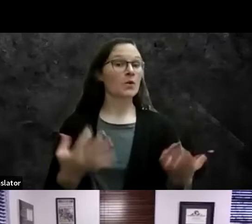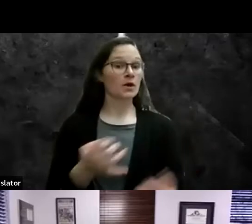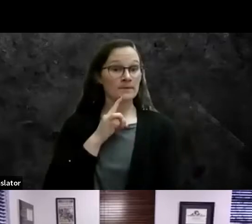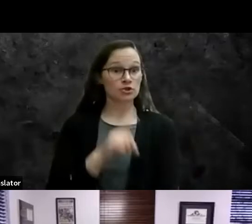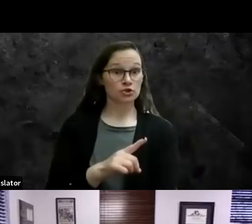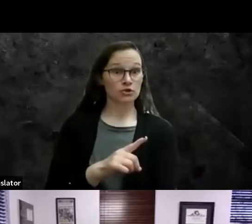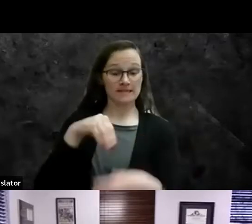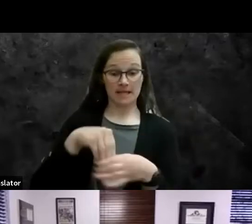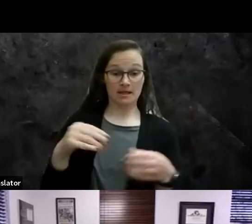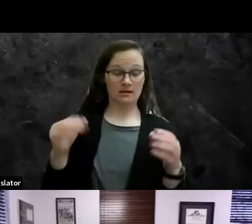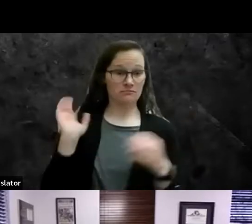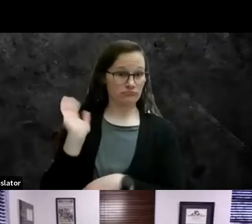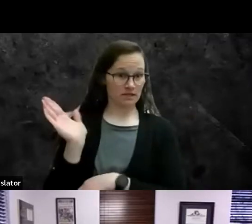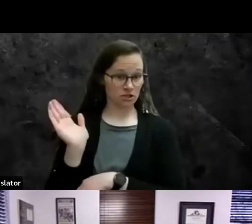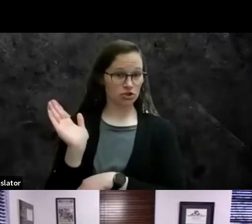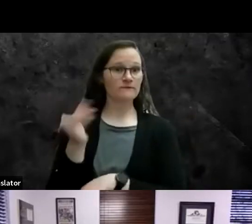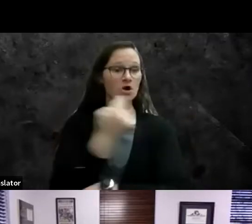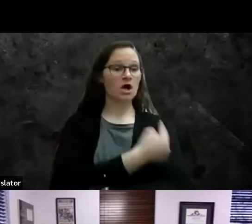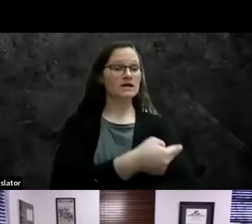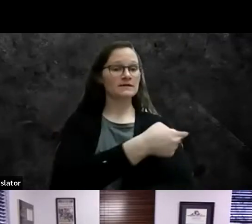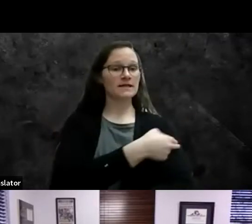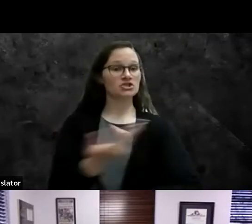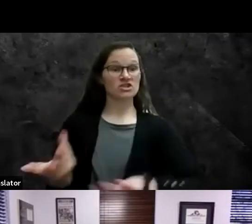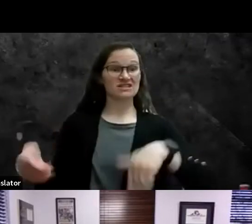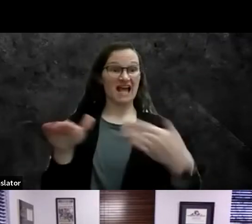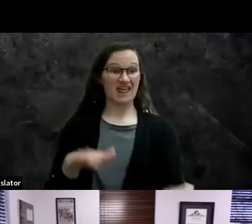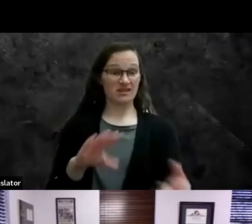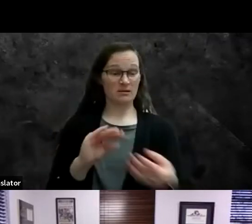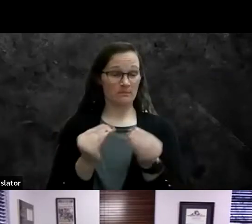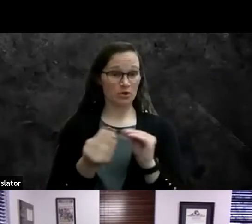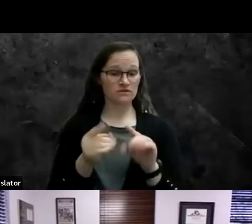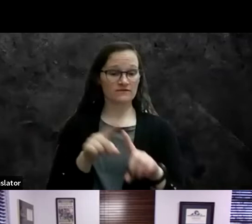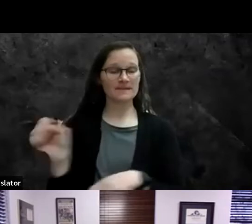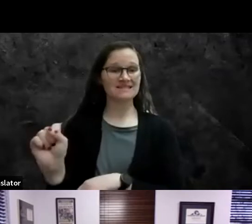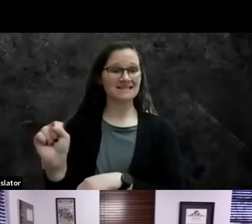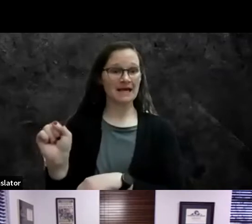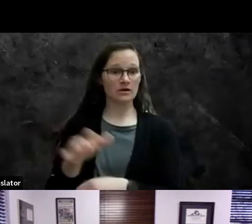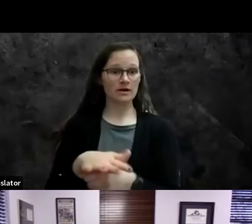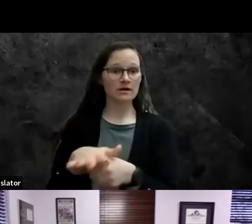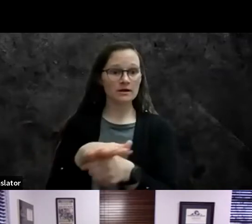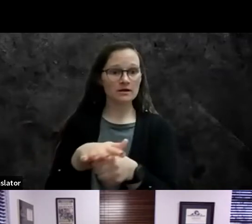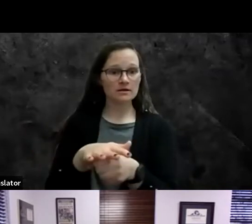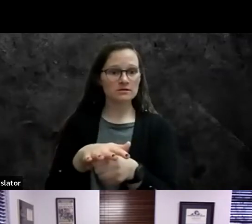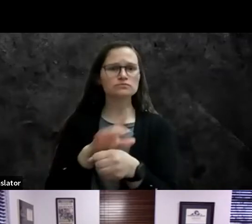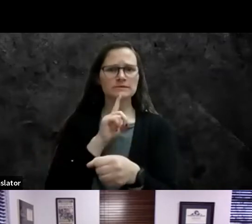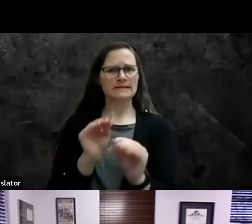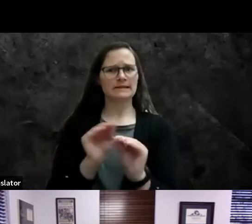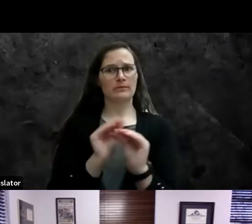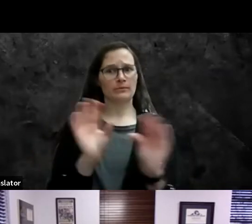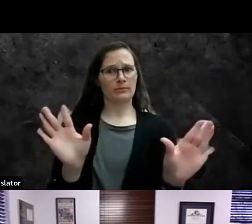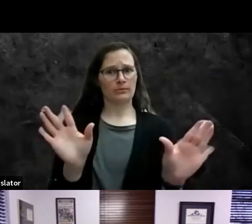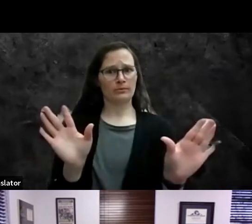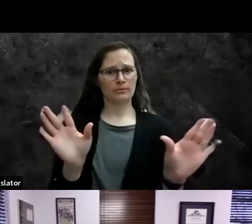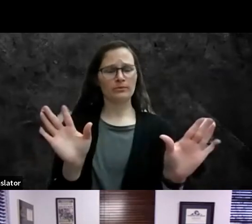presentation with those numbers of hospitalization and deaths from the Seattle area. It's very clear to see that, you know,